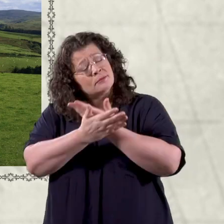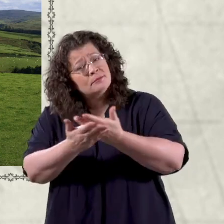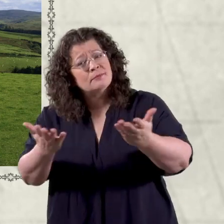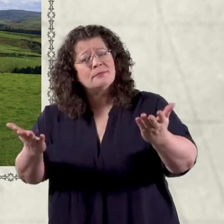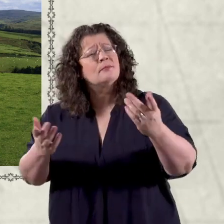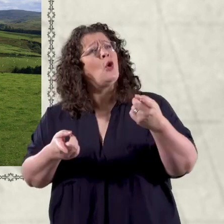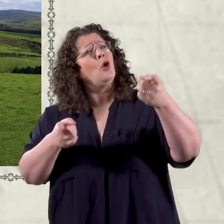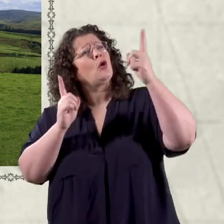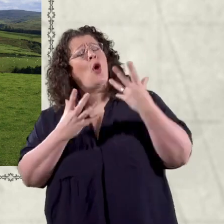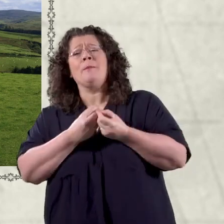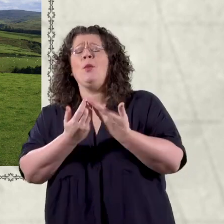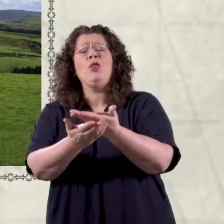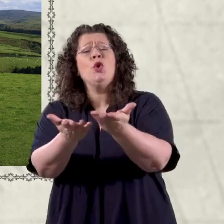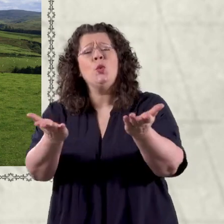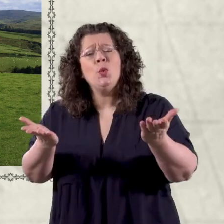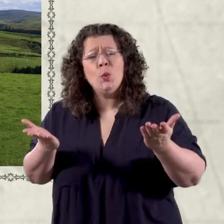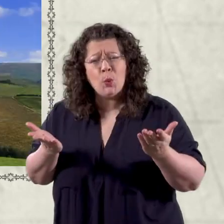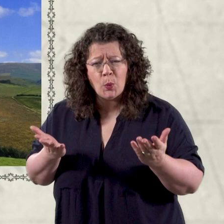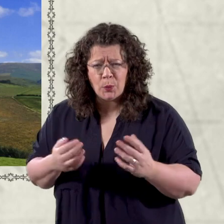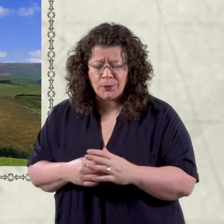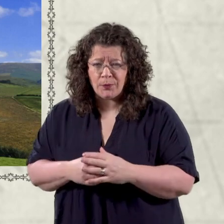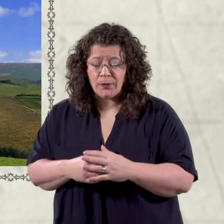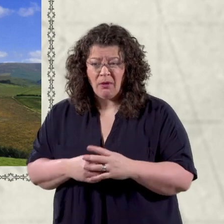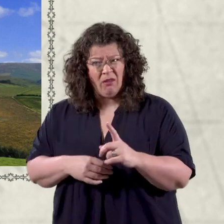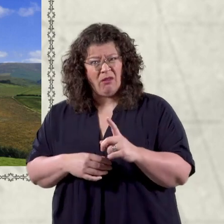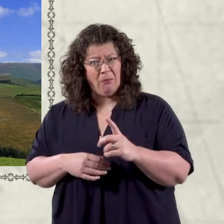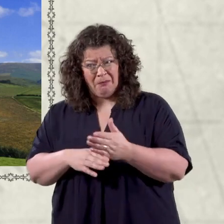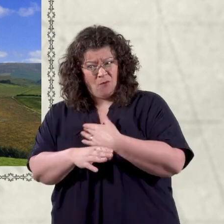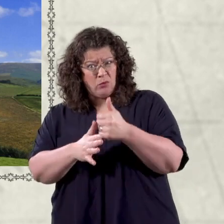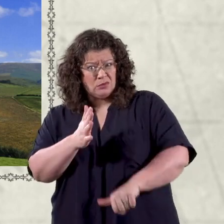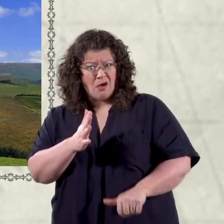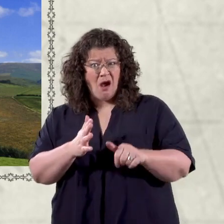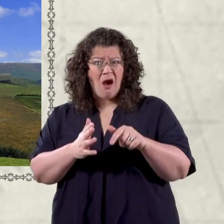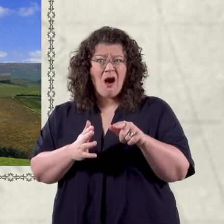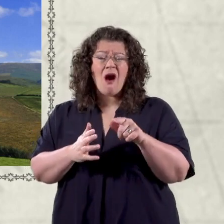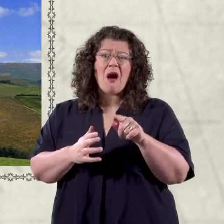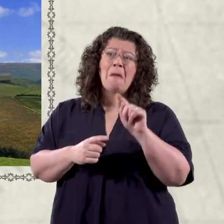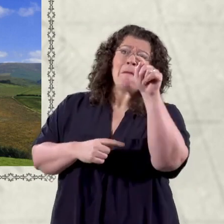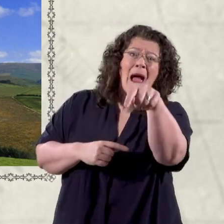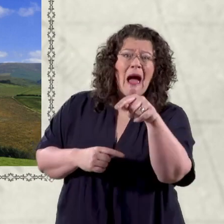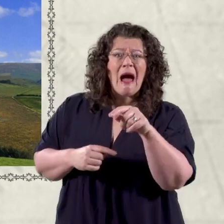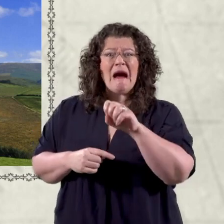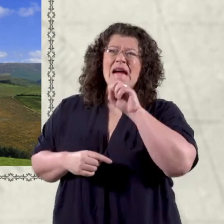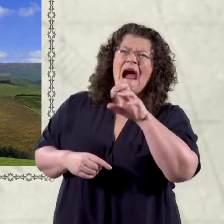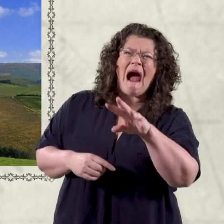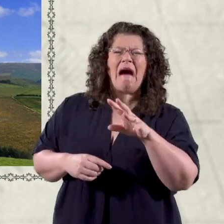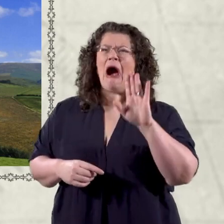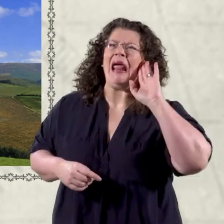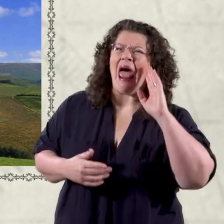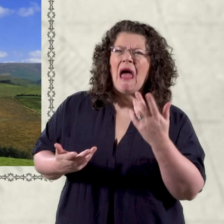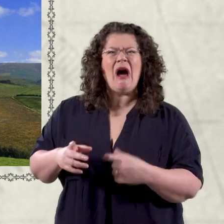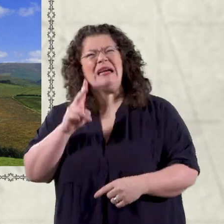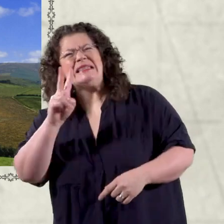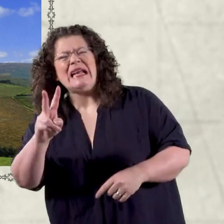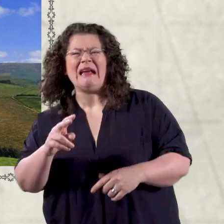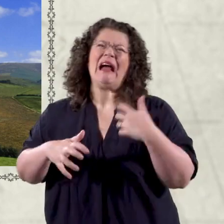Greetings, I said. May God be with you. But before I'd even started, someone at the back was shouting, I can't hear you. Someone else was shouting,